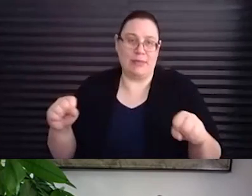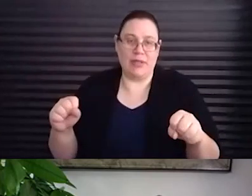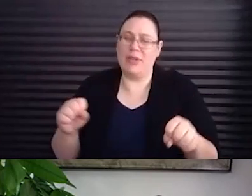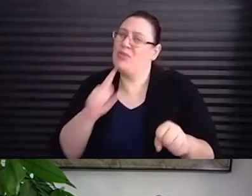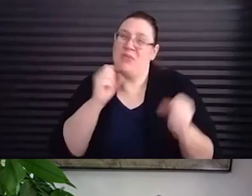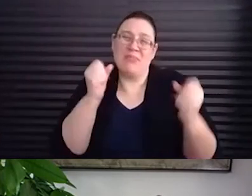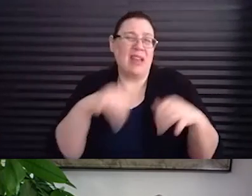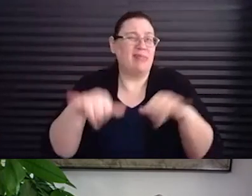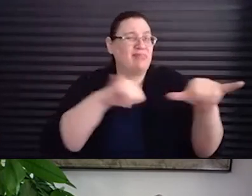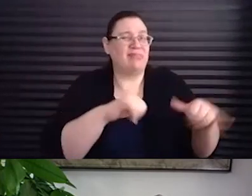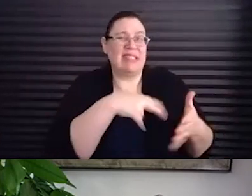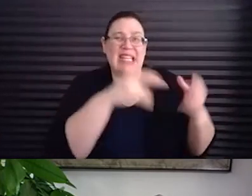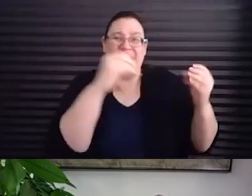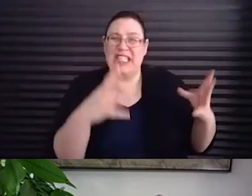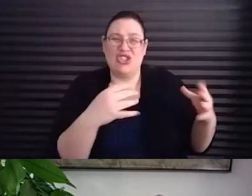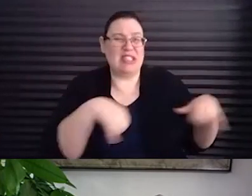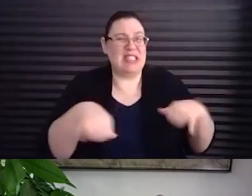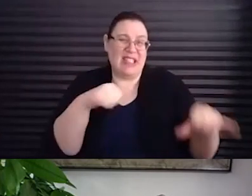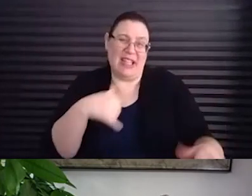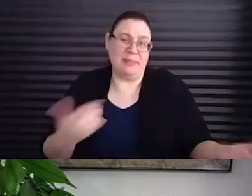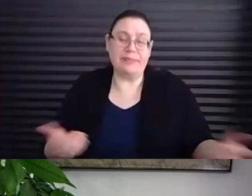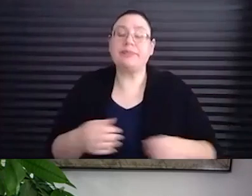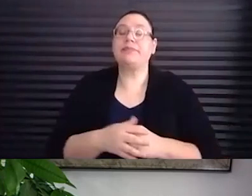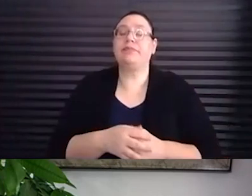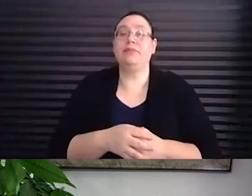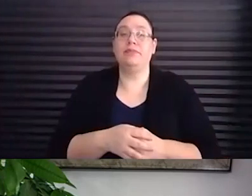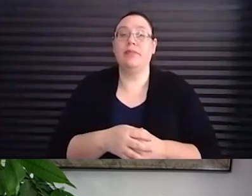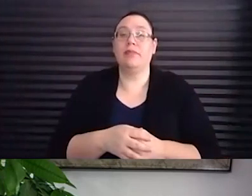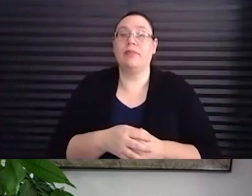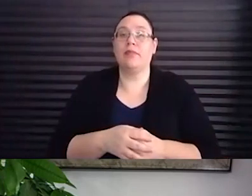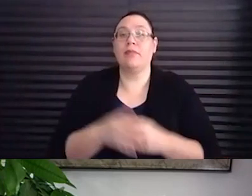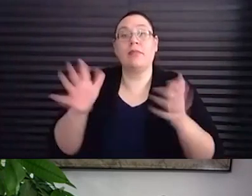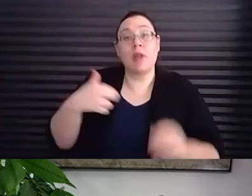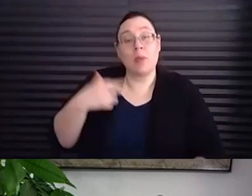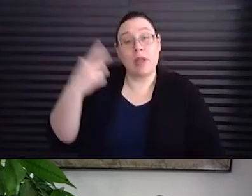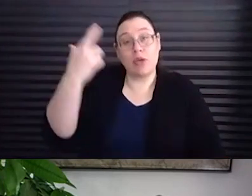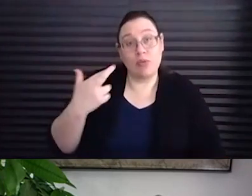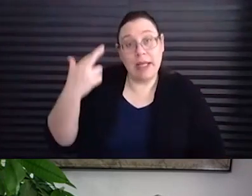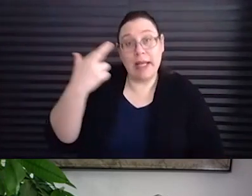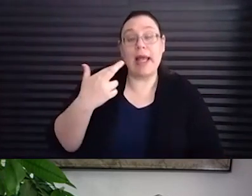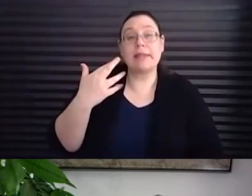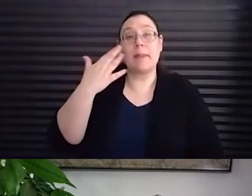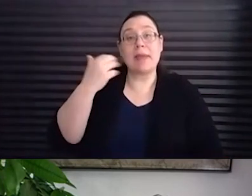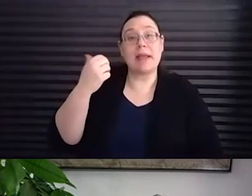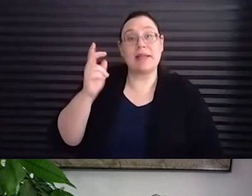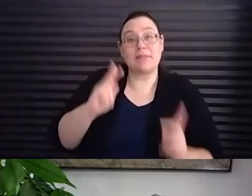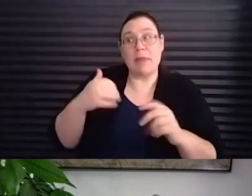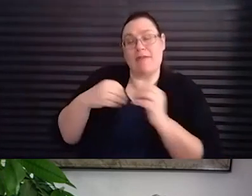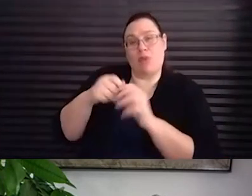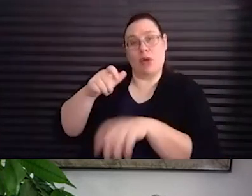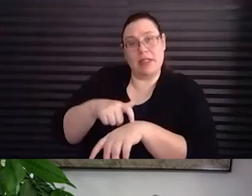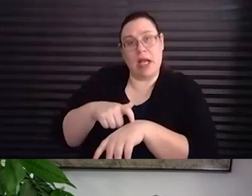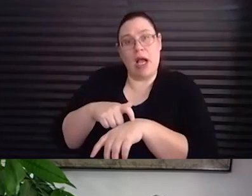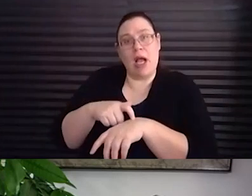dance teachers did. And then we realized over time that since people had more time in general